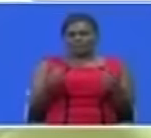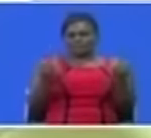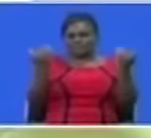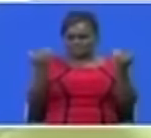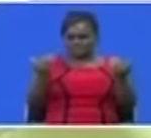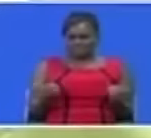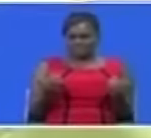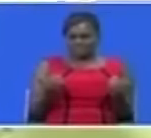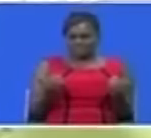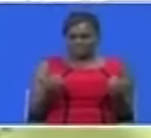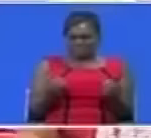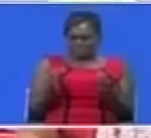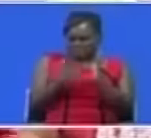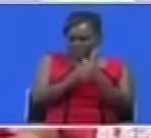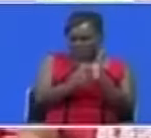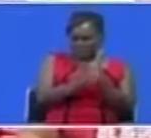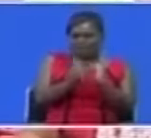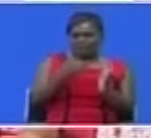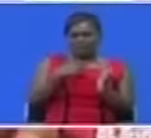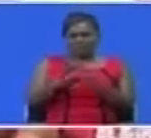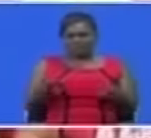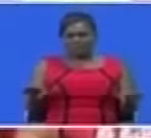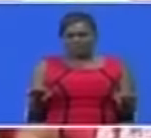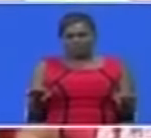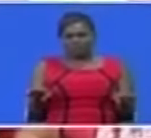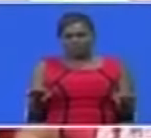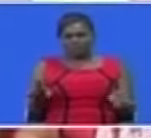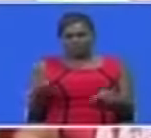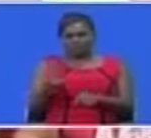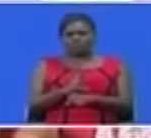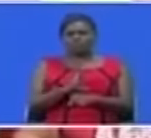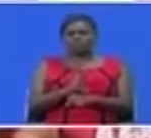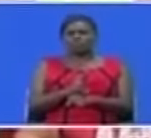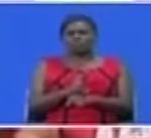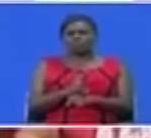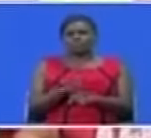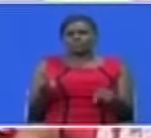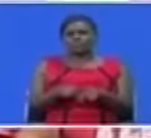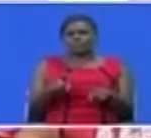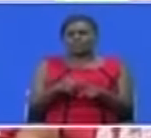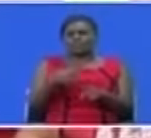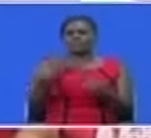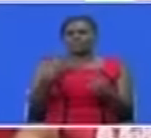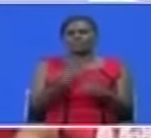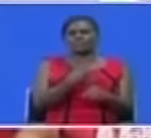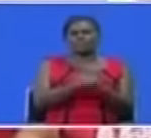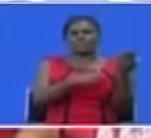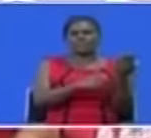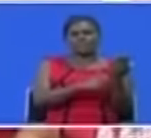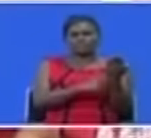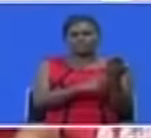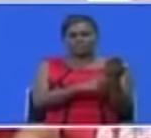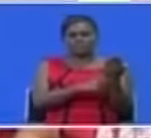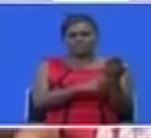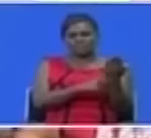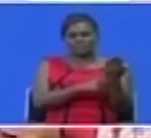however, requires a lot of skill. We have the tapestry, this one as many people call it, even though it has different names. If